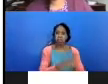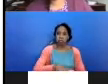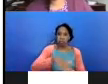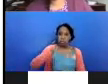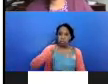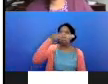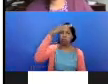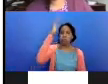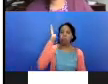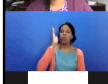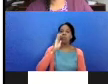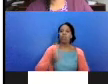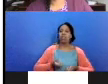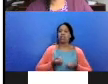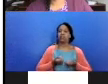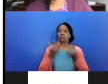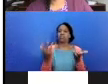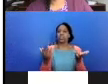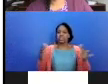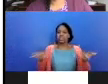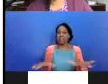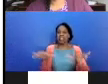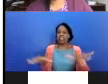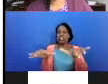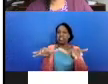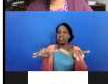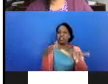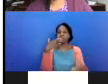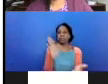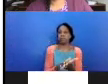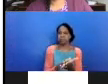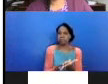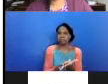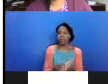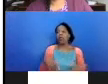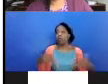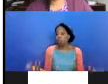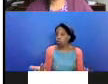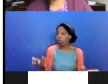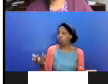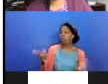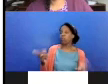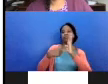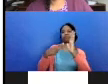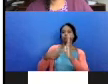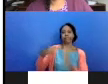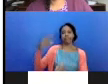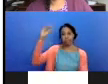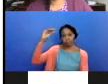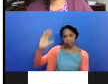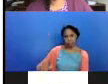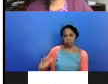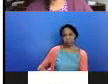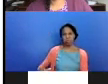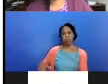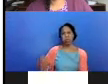be a performance of an identity. And so again, or if like little Johnny's beaten and he's getting the message that you're